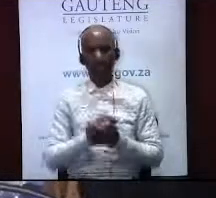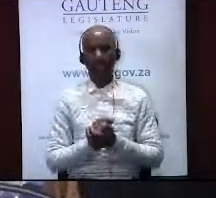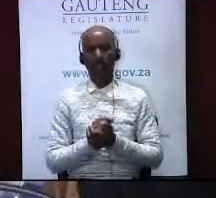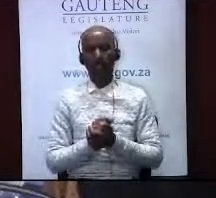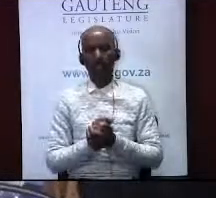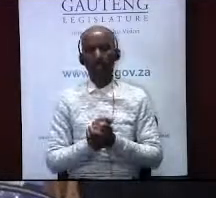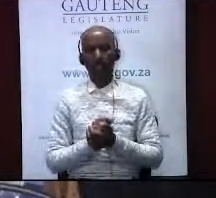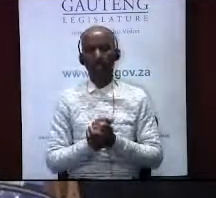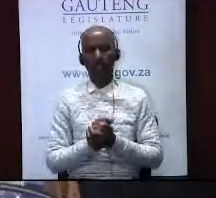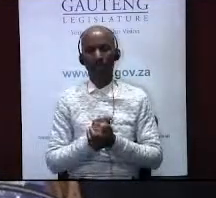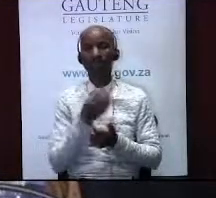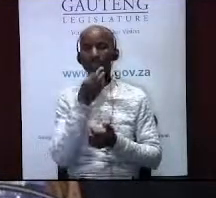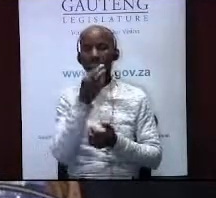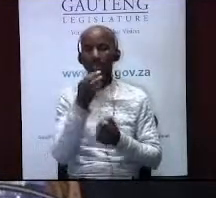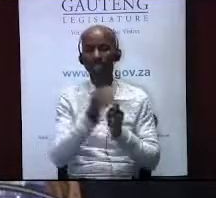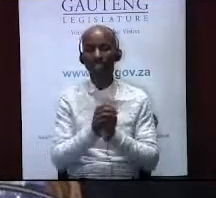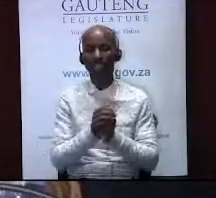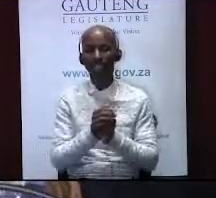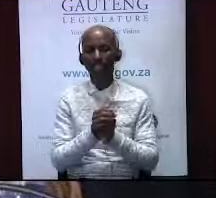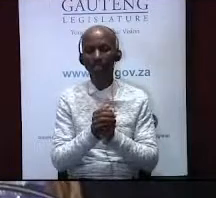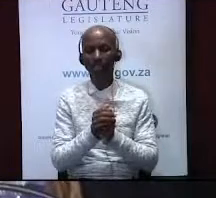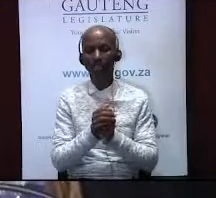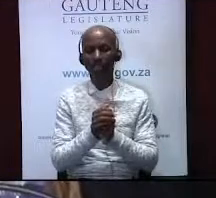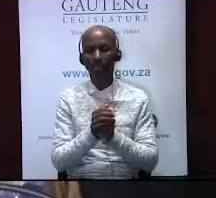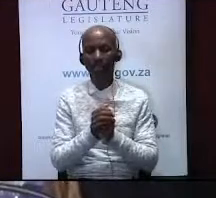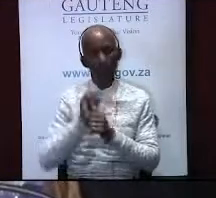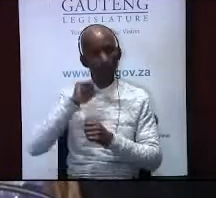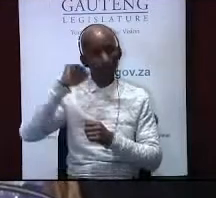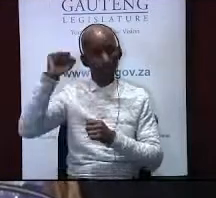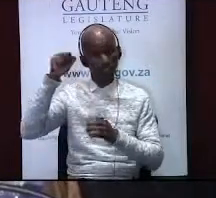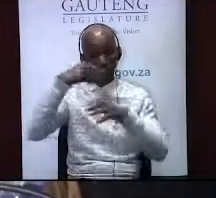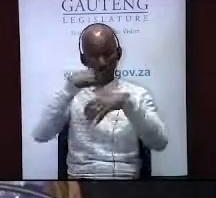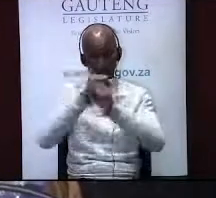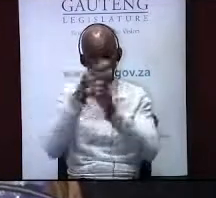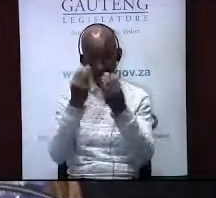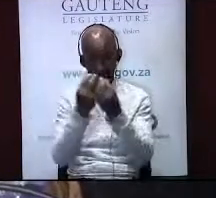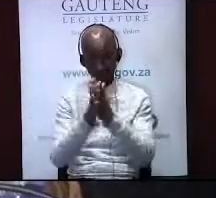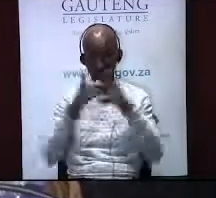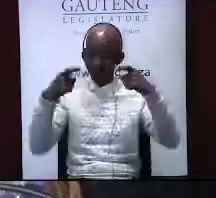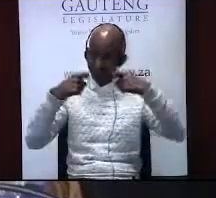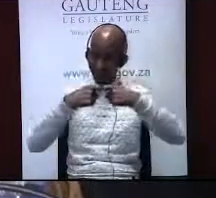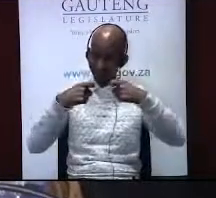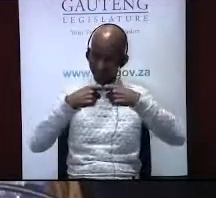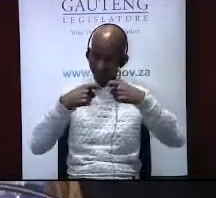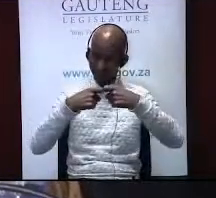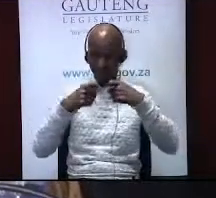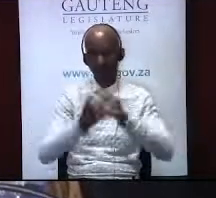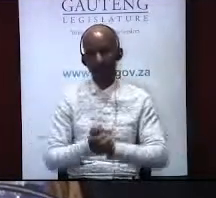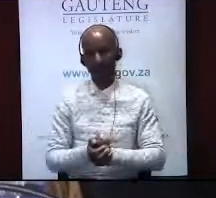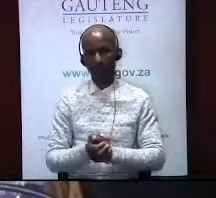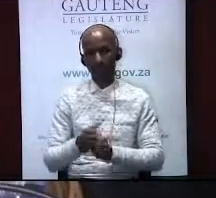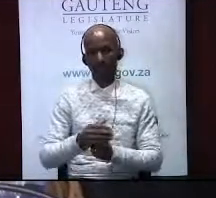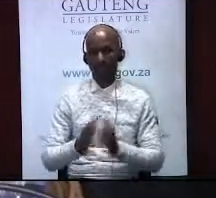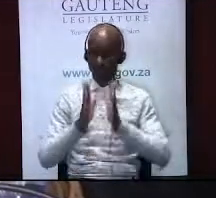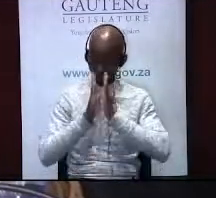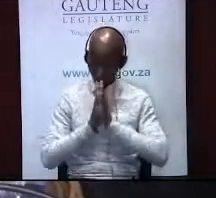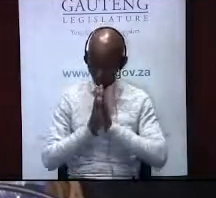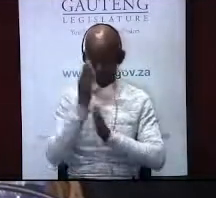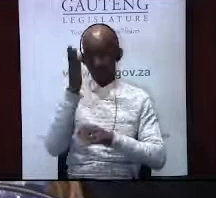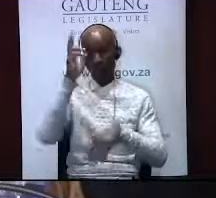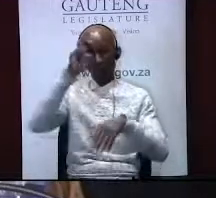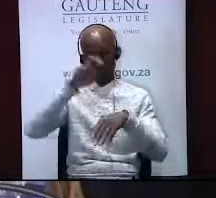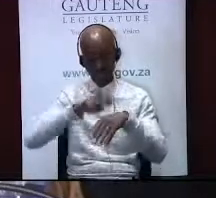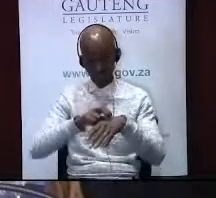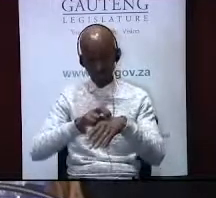be rioting, to be marching and fighting. The church of God needs to